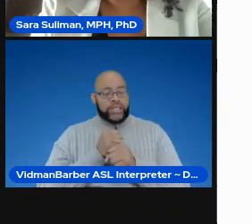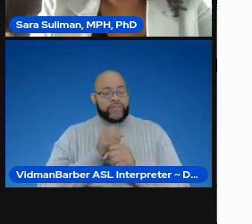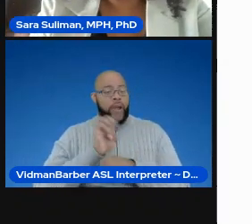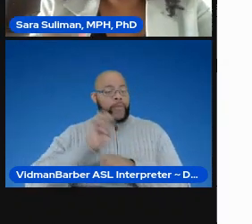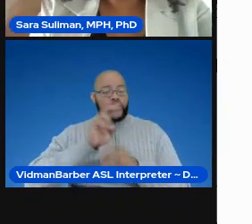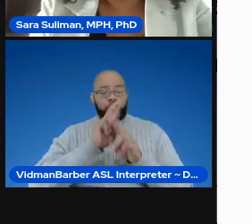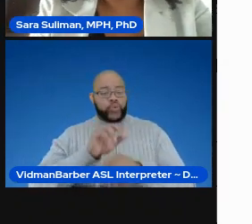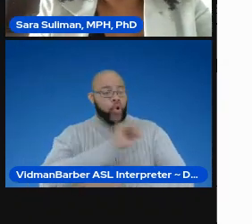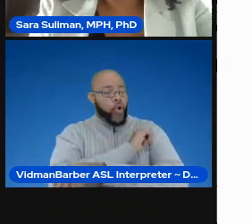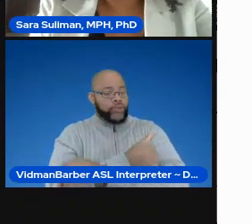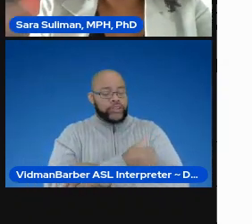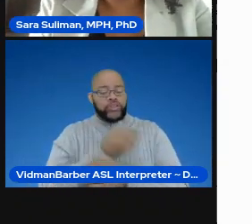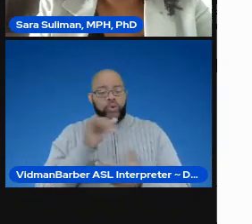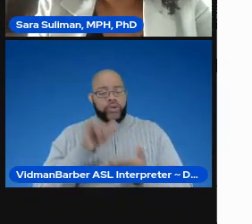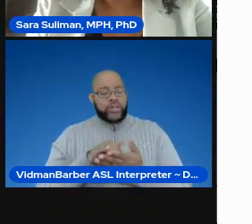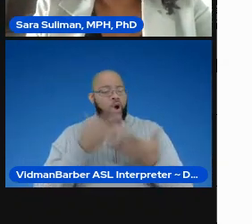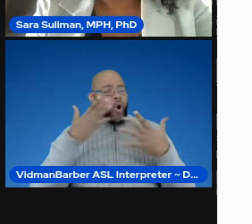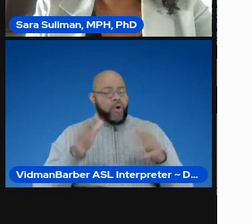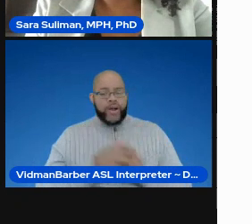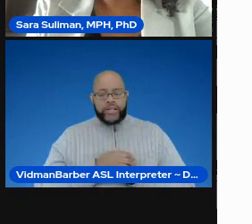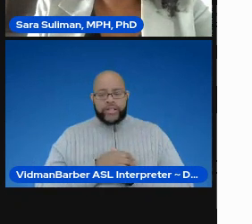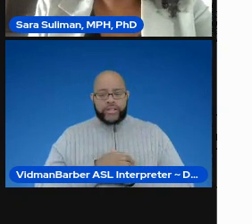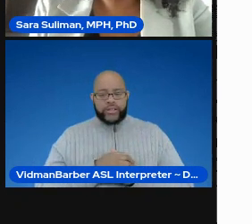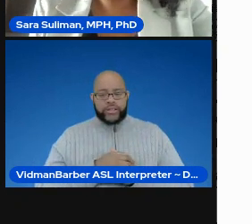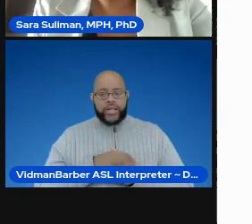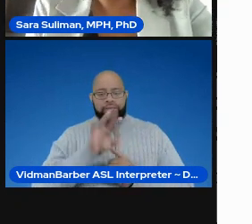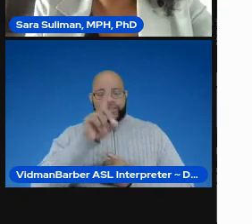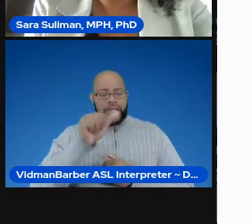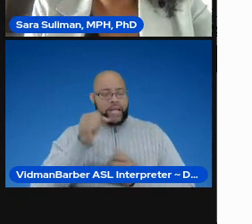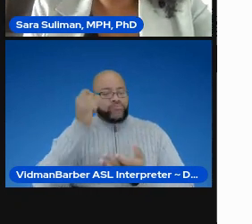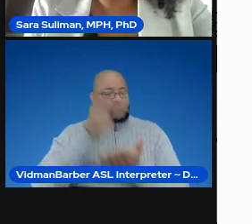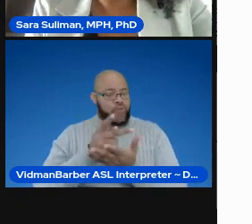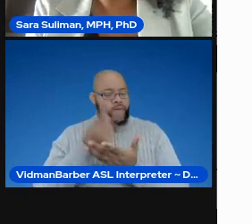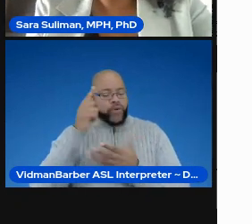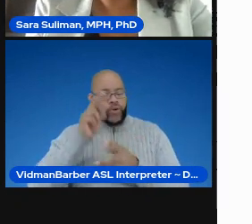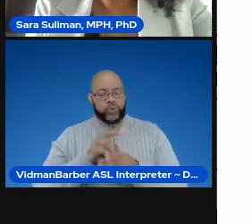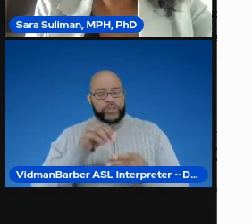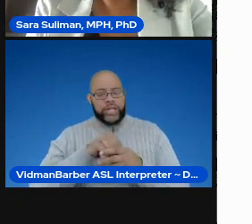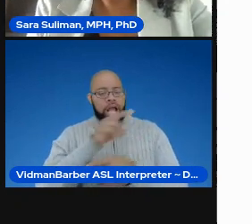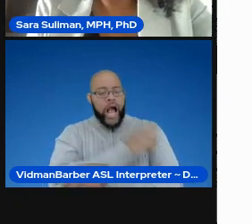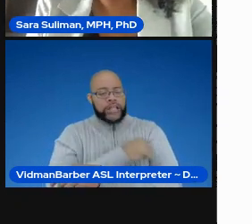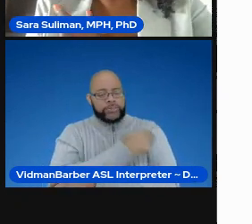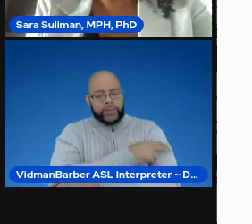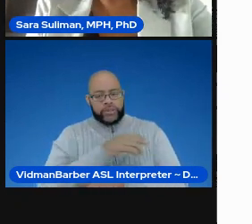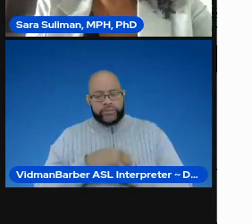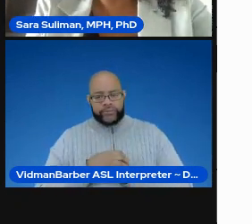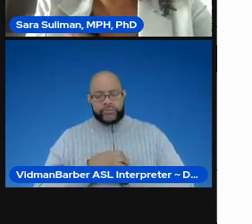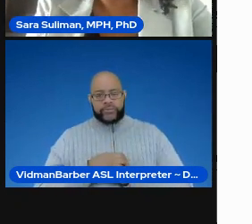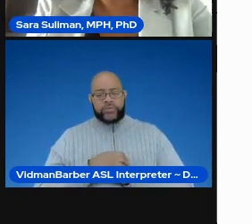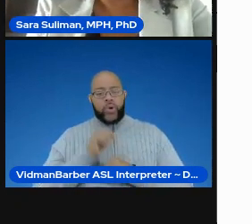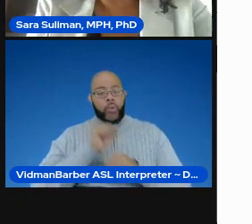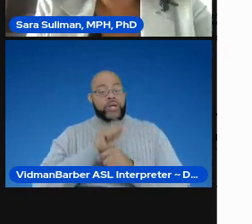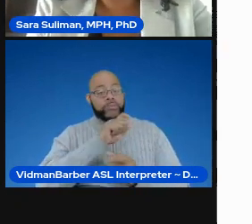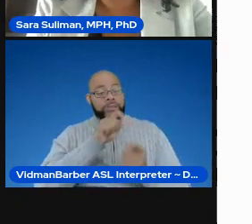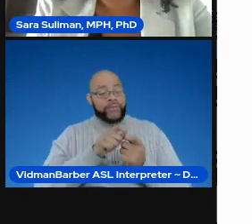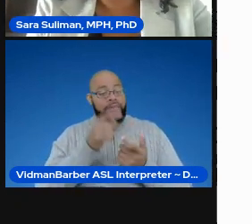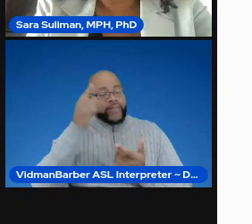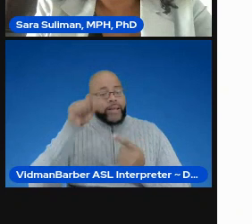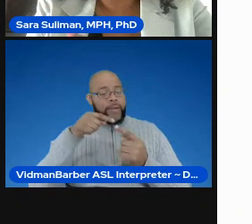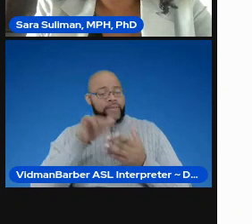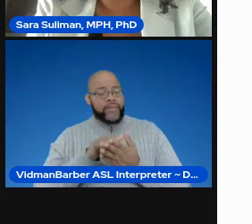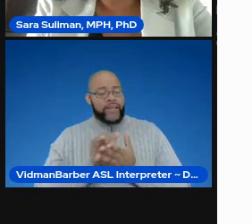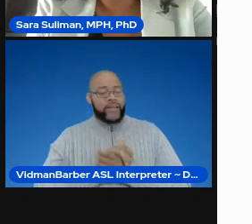use authorization, so it was already FDA approved for use in the hospital. And we were specifically thinking about it